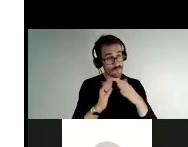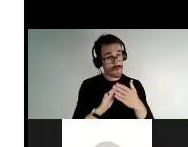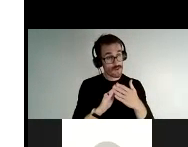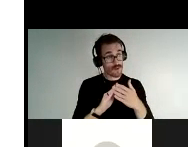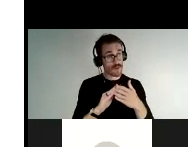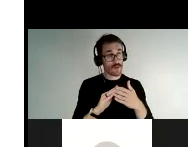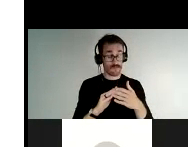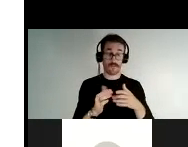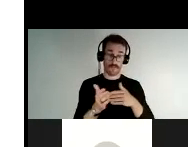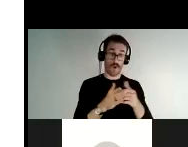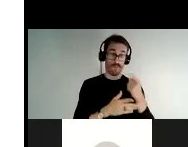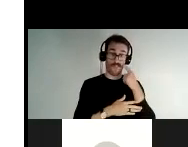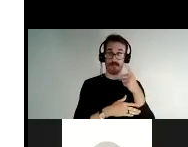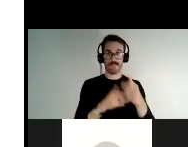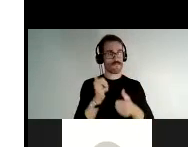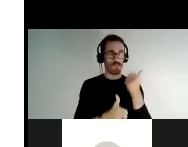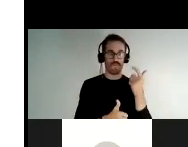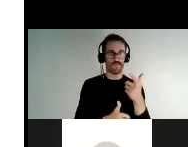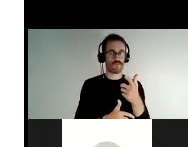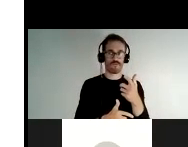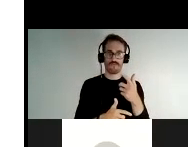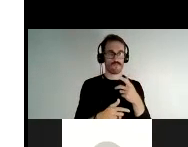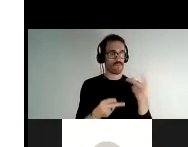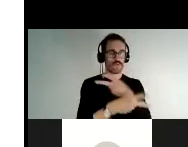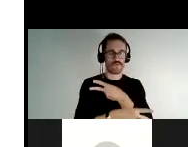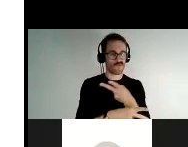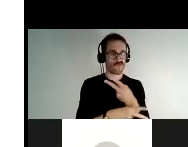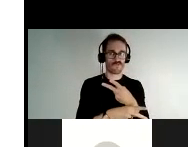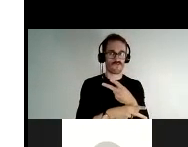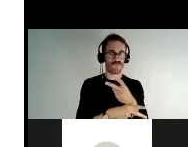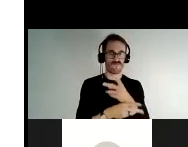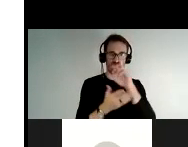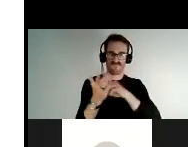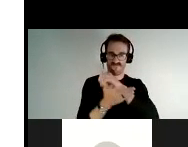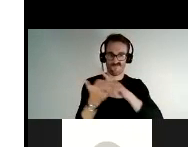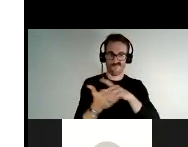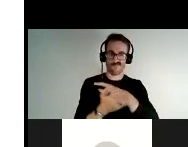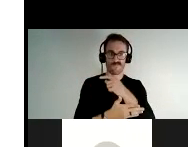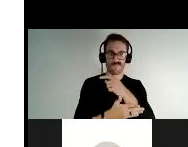being more homophobic or more transphobic than large urban centers,